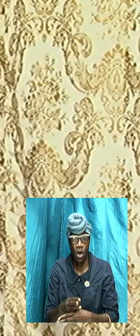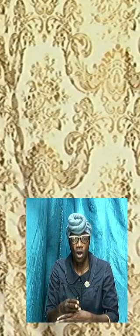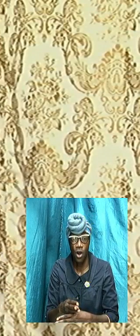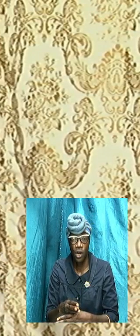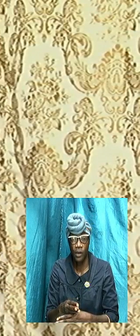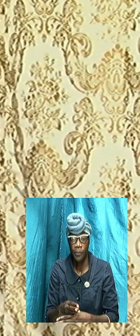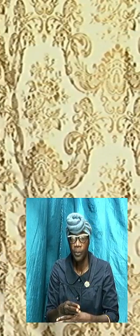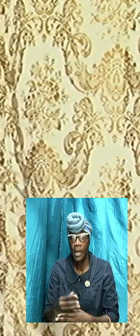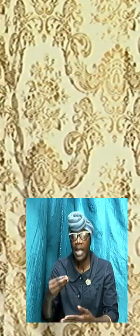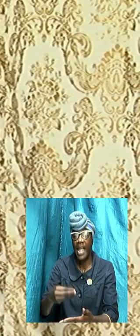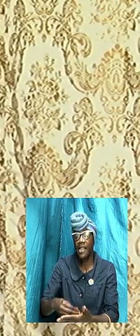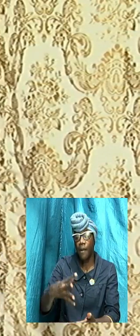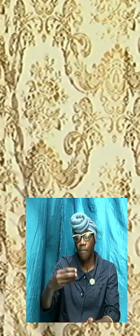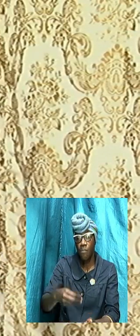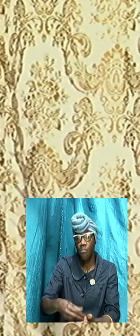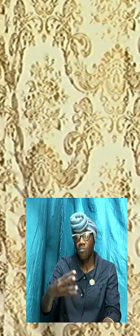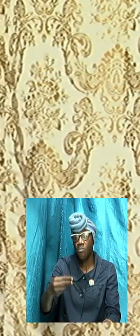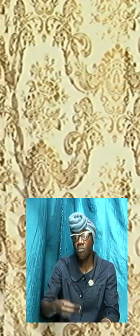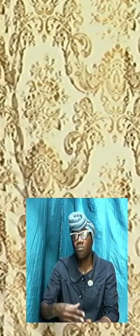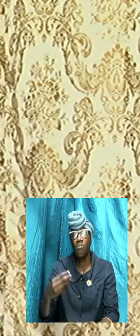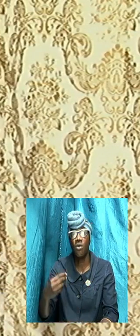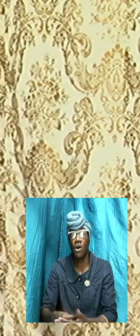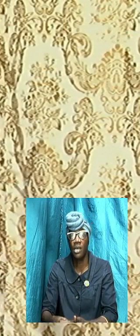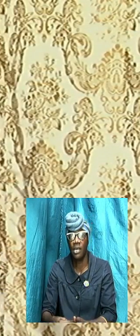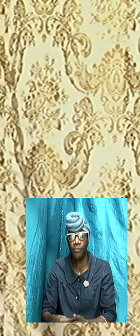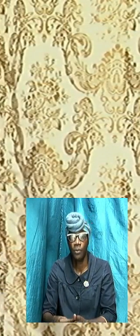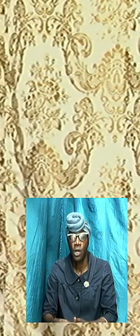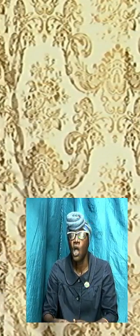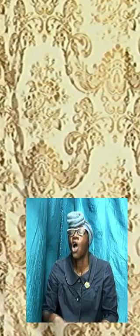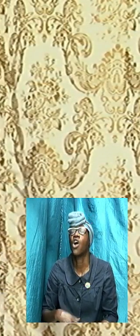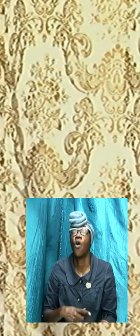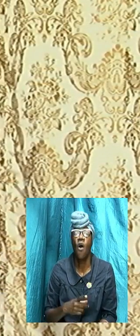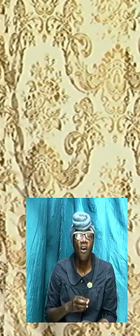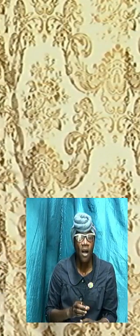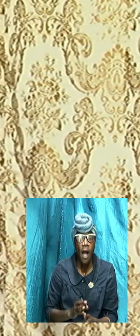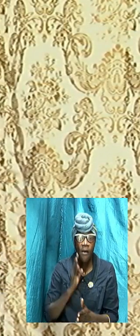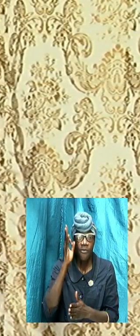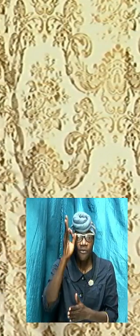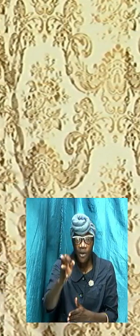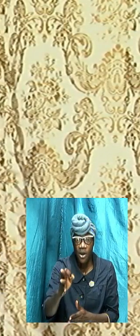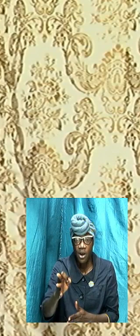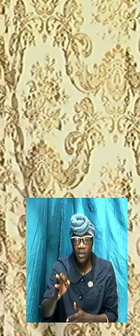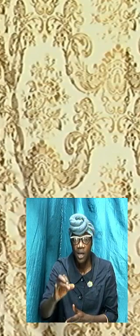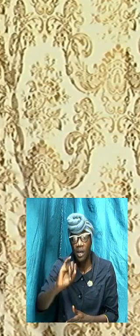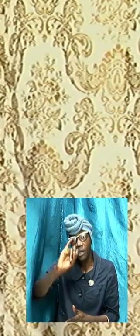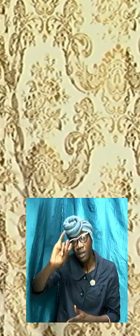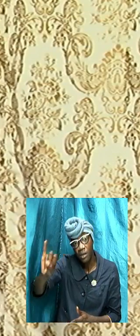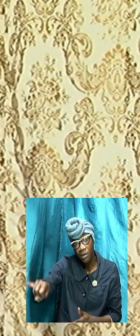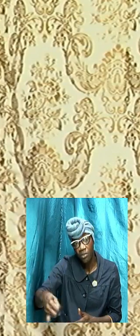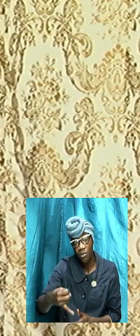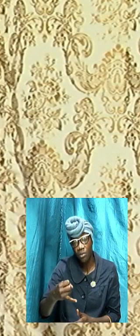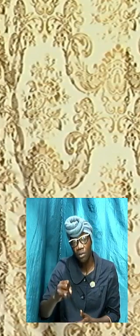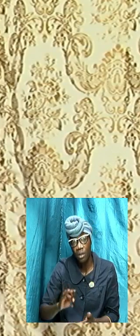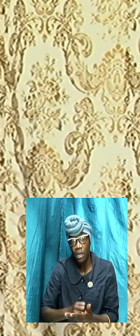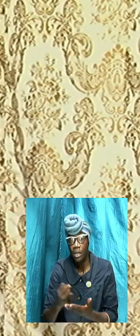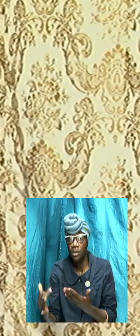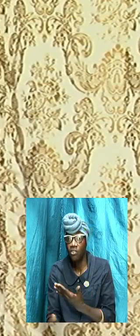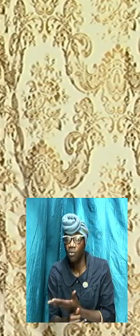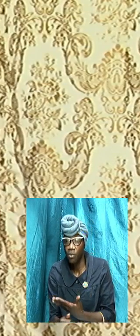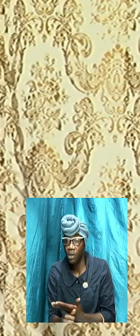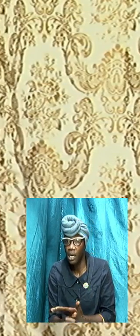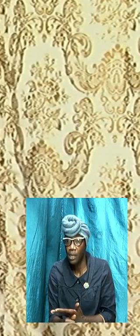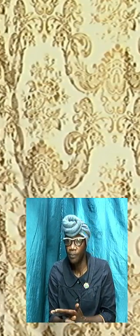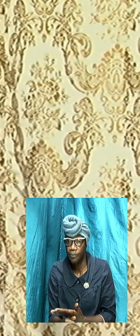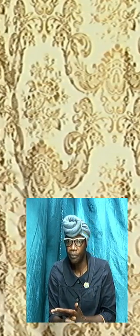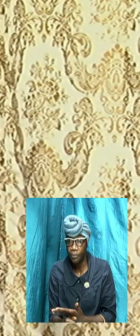of the financial scene. Amen. And you can even go further. For example, quite recently, July the 7th, we heard about the assassination of the